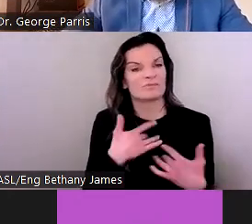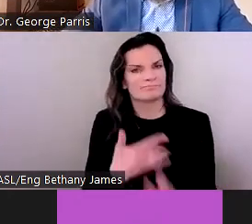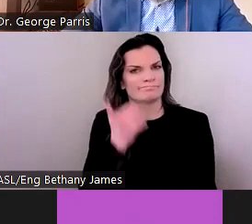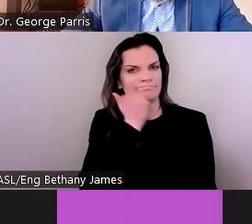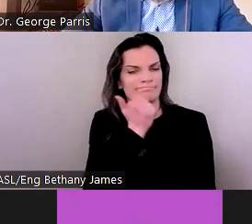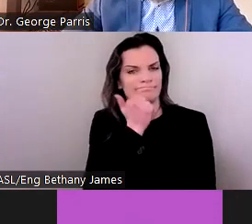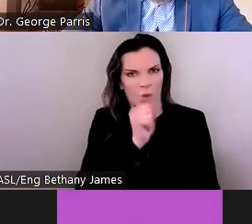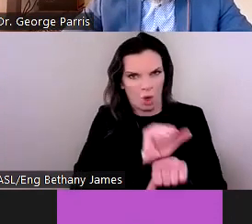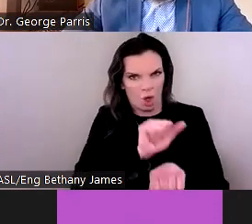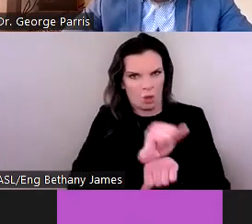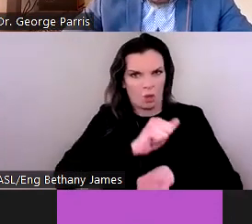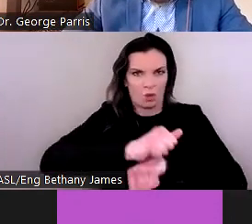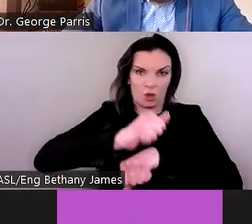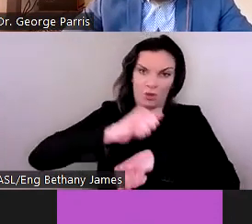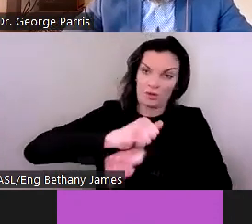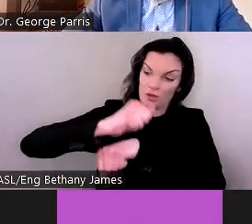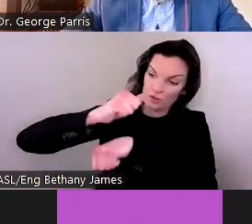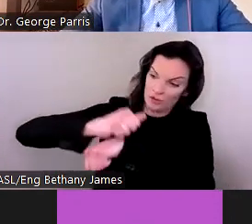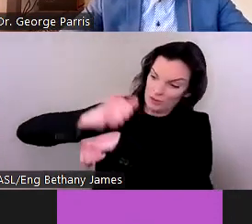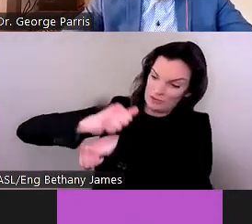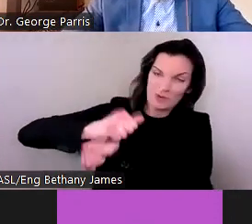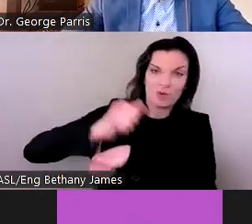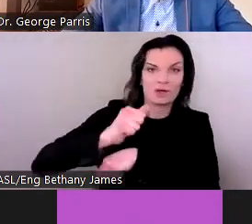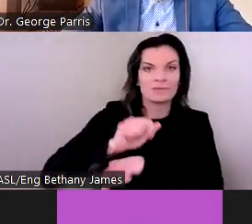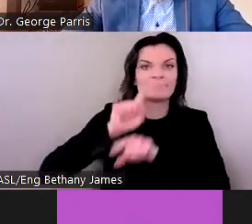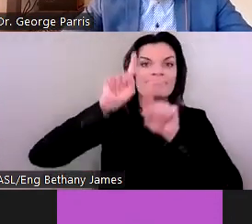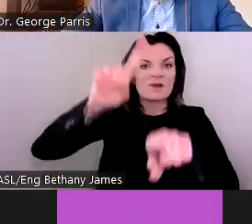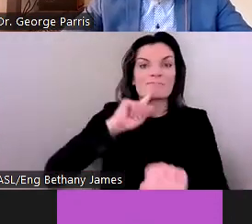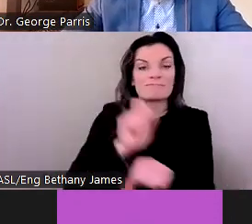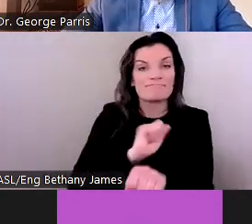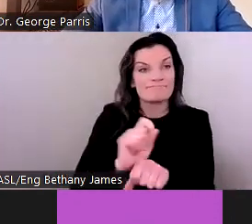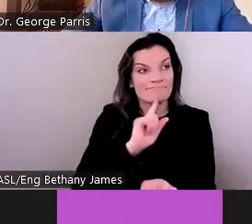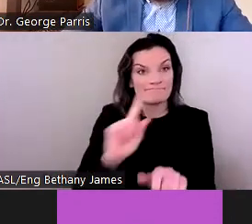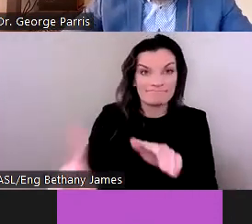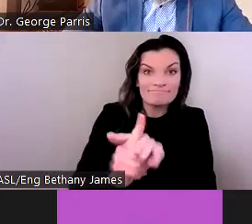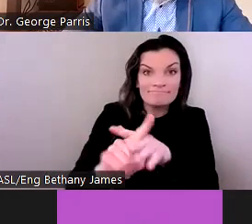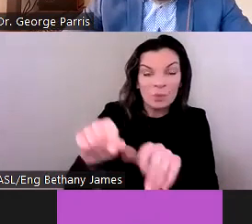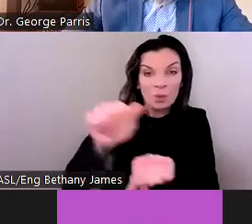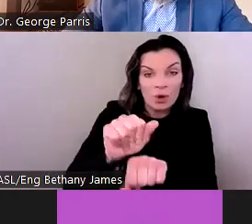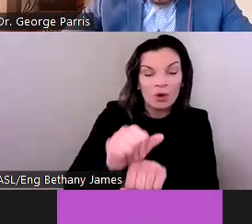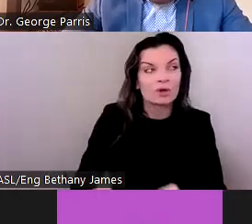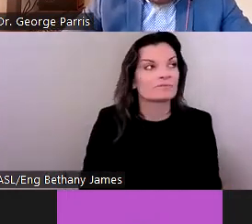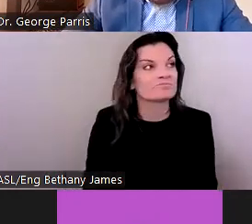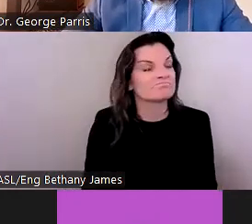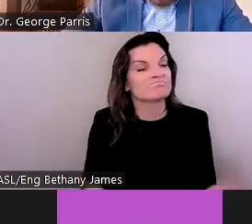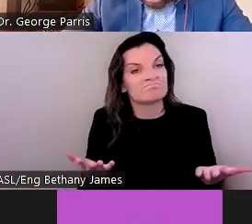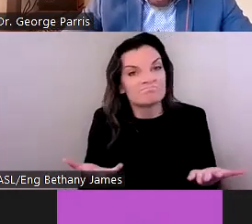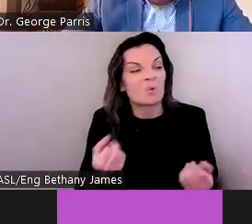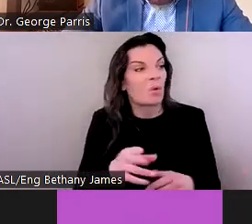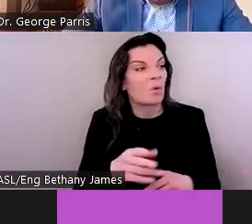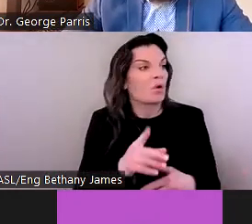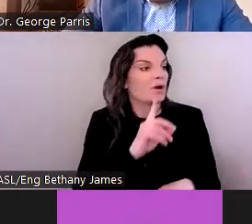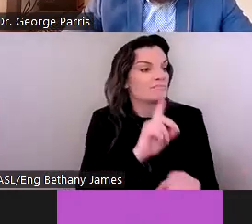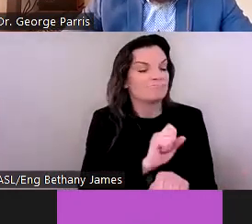remotely, whether they're working at the job site, people are spending at least 1/3 of their time that